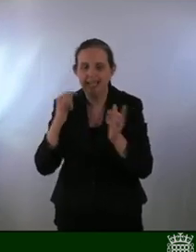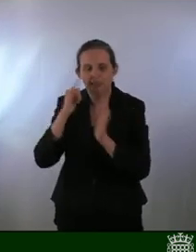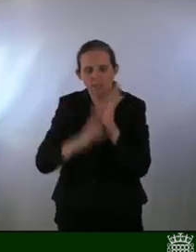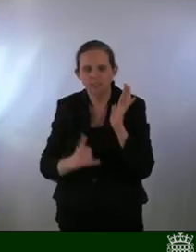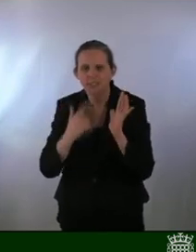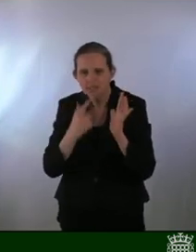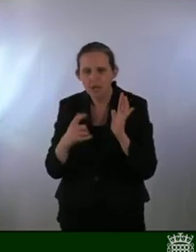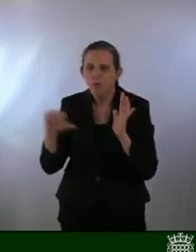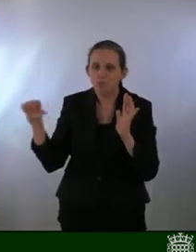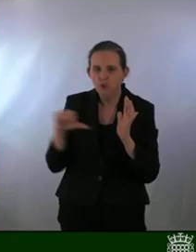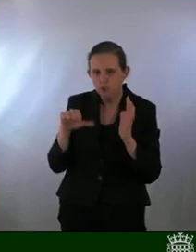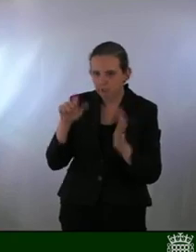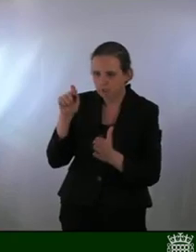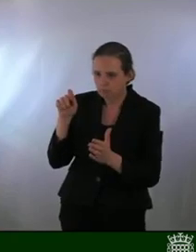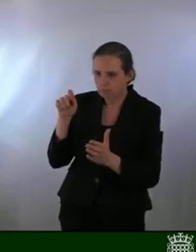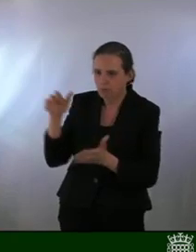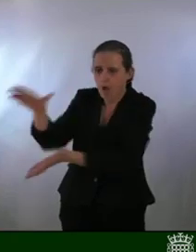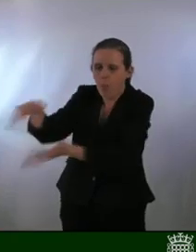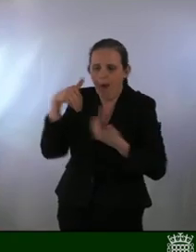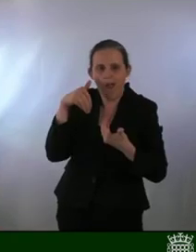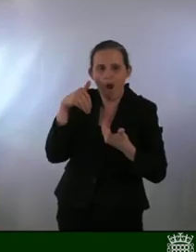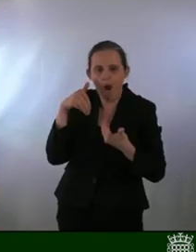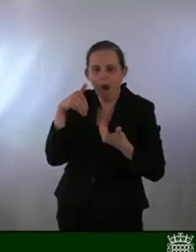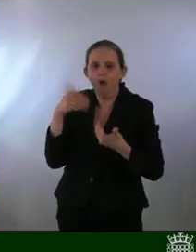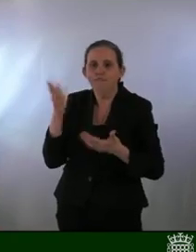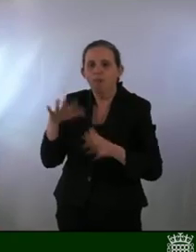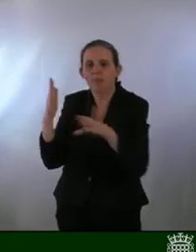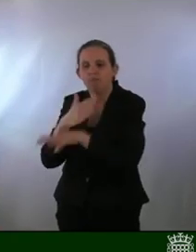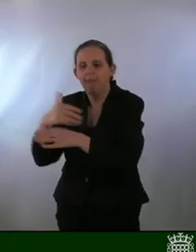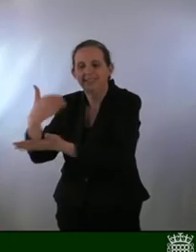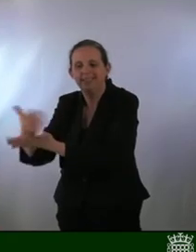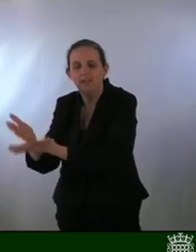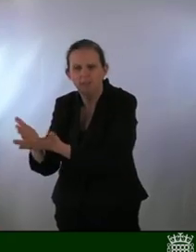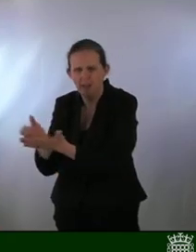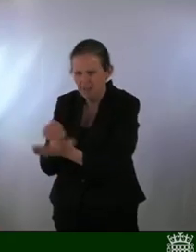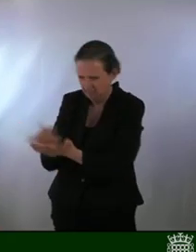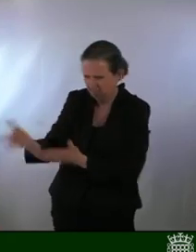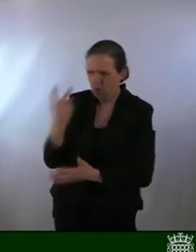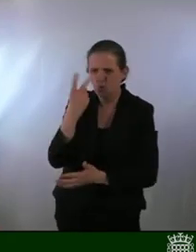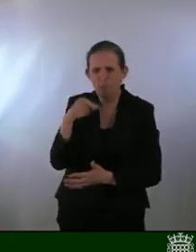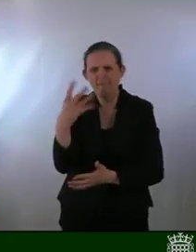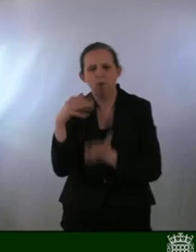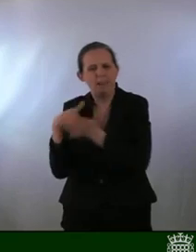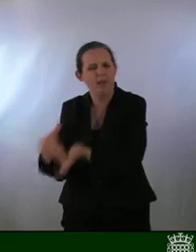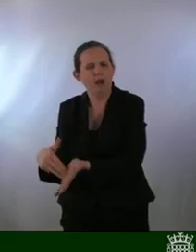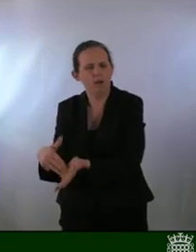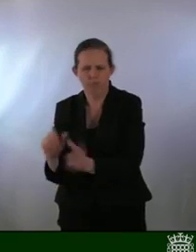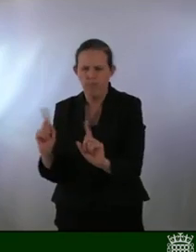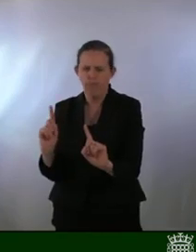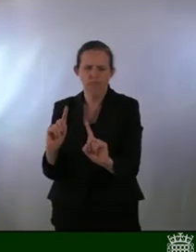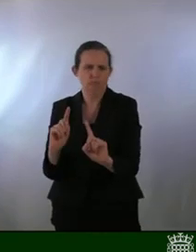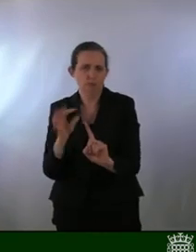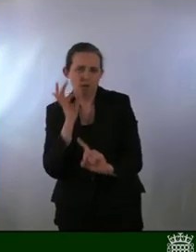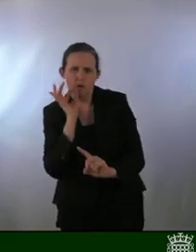acquire resources from the private healthcare at a tune of something like 2.4 million today. Mr. Speaker, will the Secretary of State